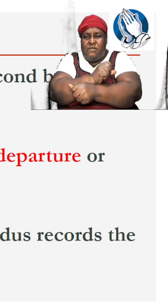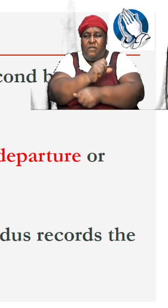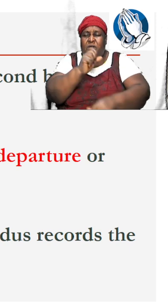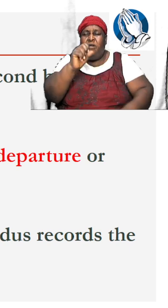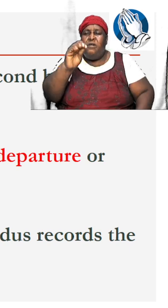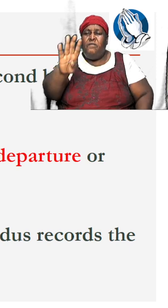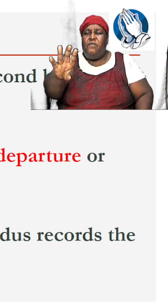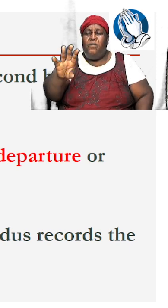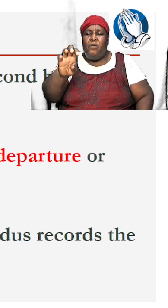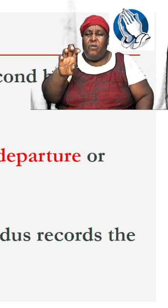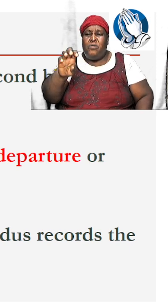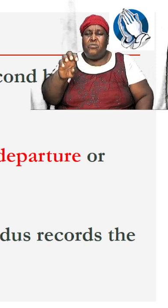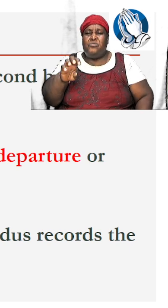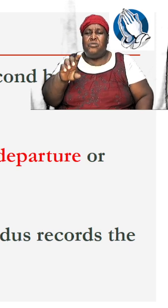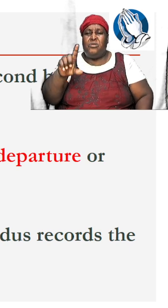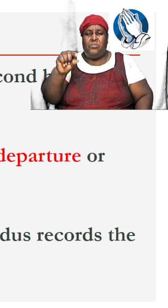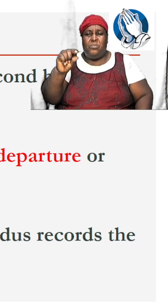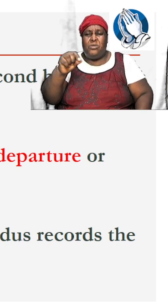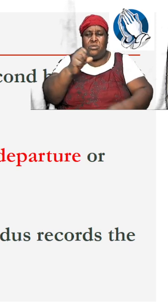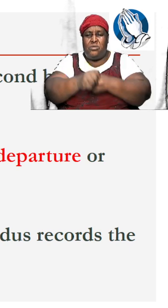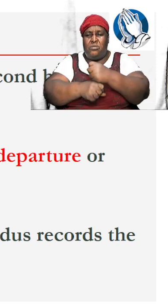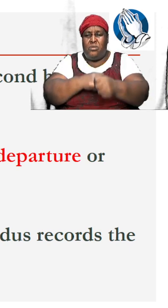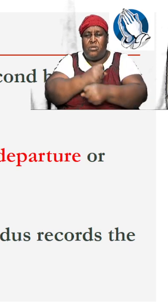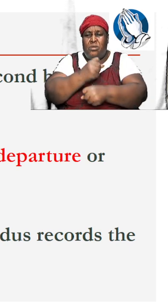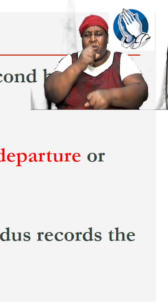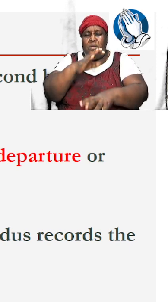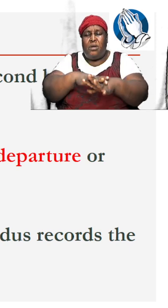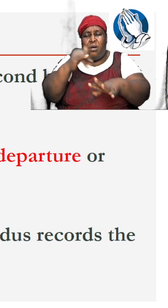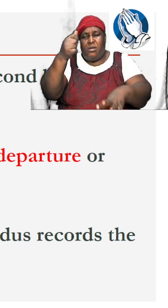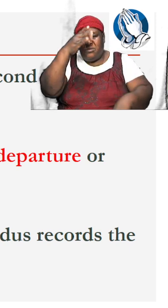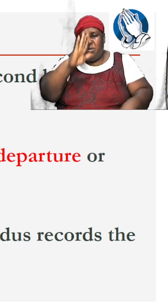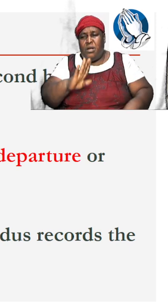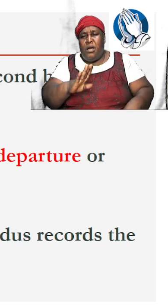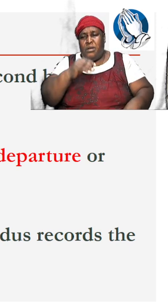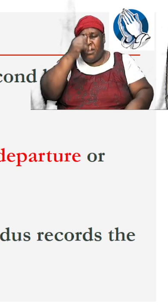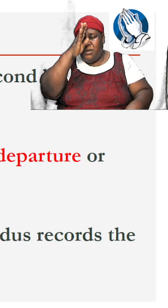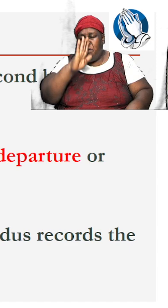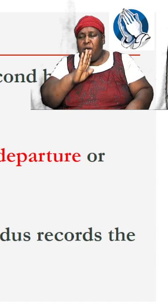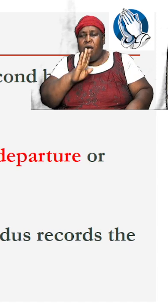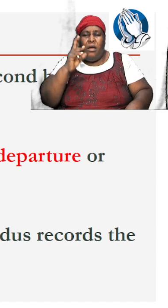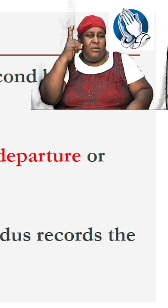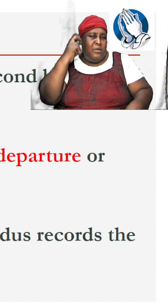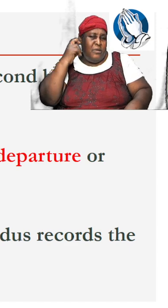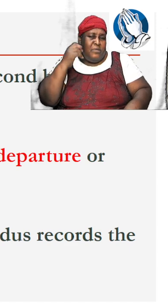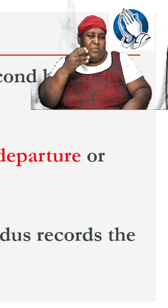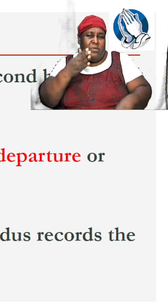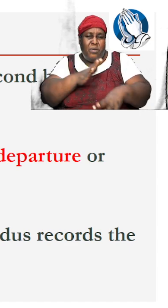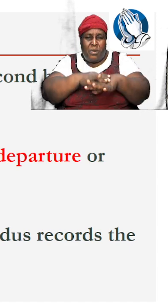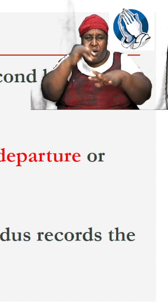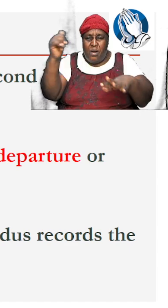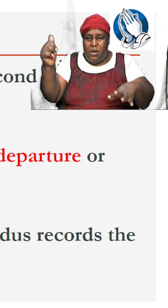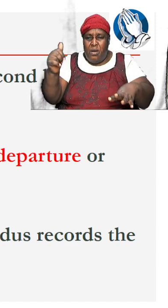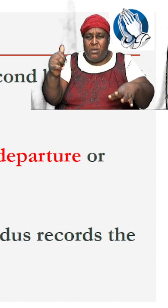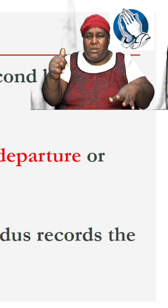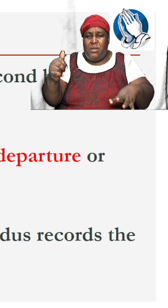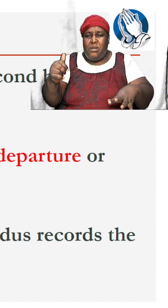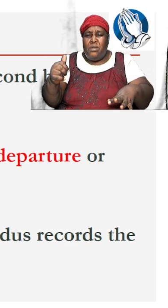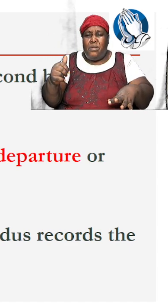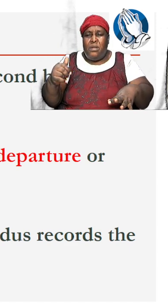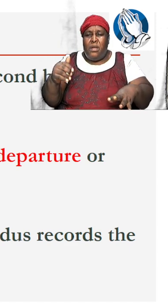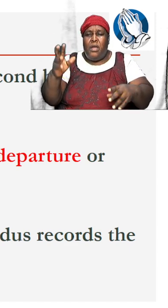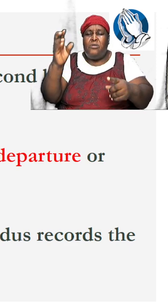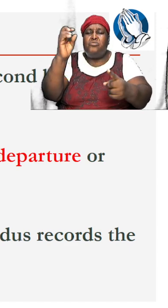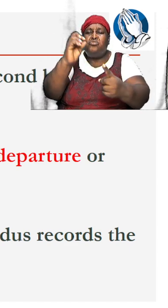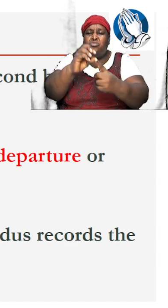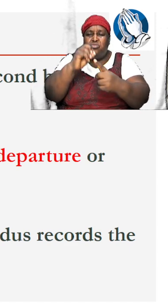cried to God, and God eventually heard their prayers, and he rose up Moses. And if you can remember, Moses was the